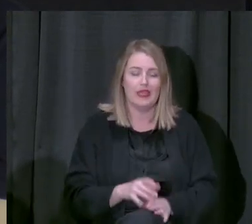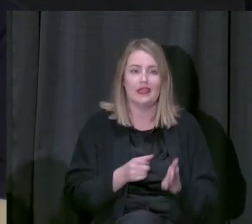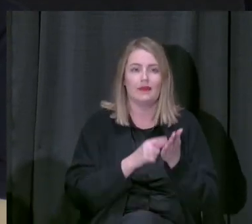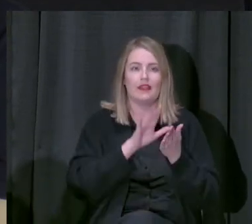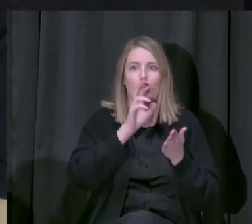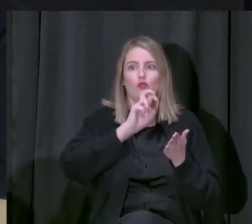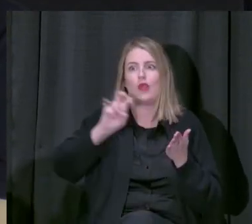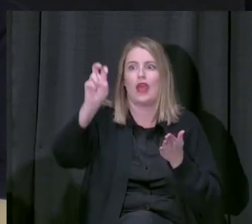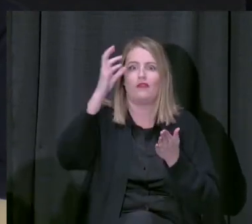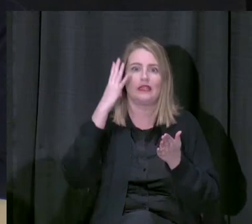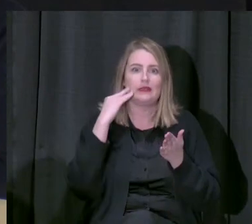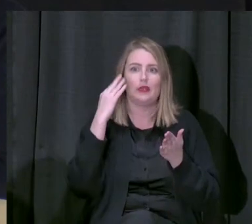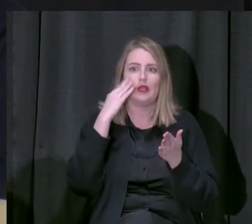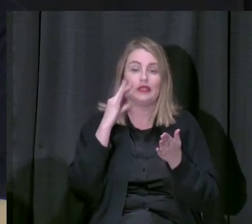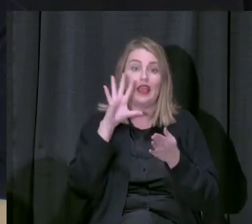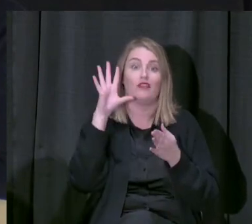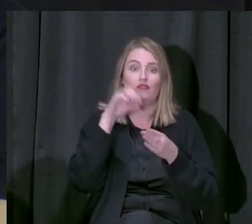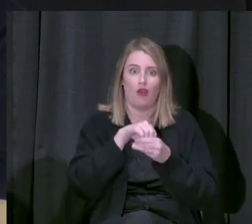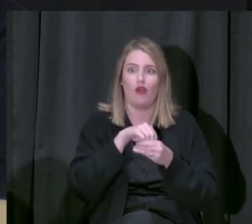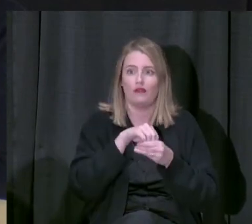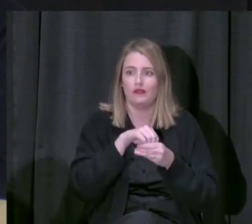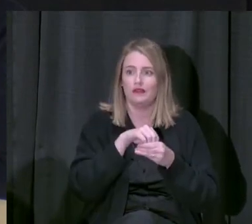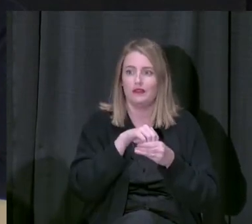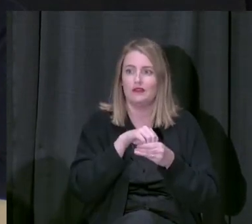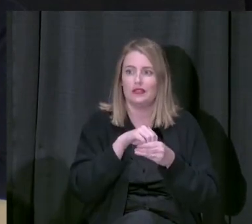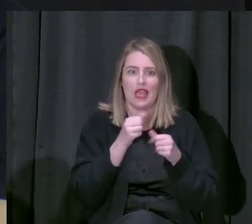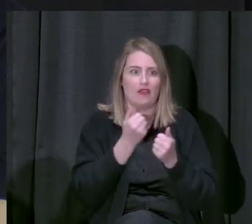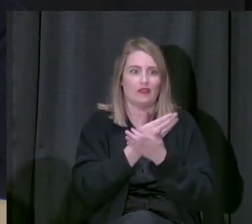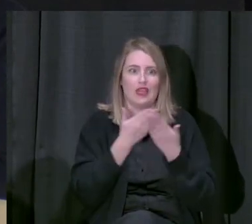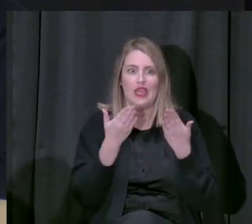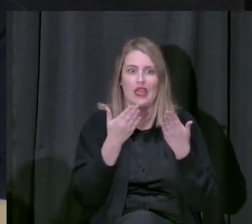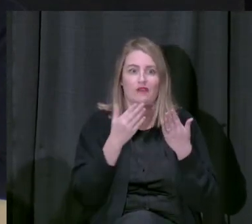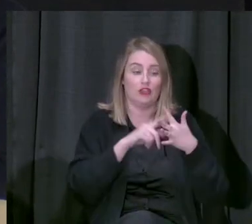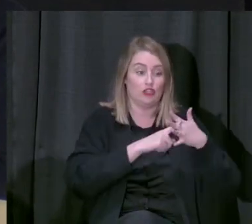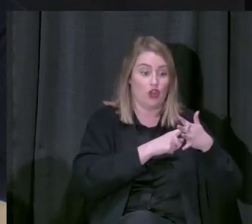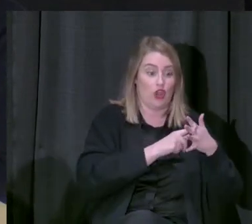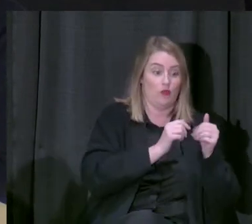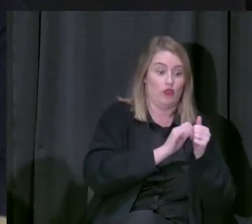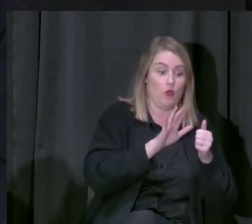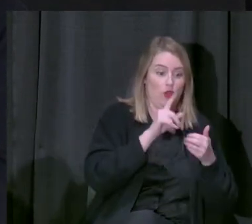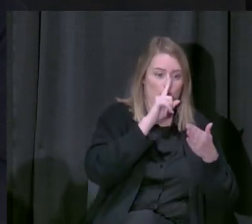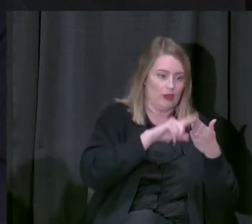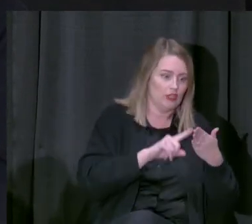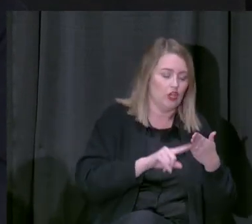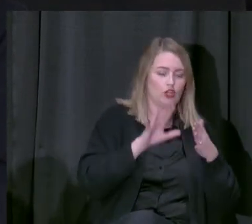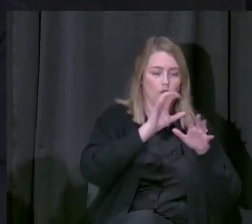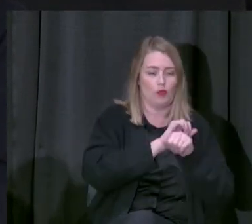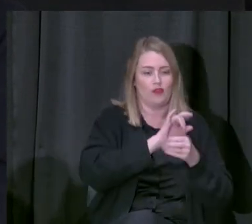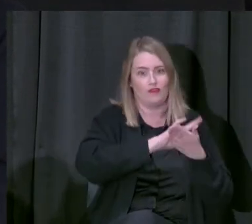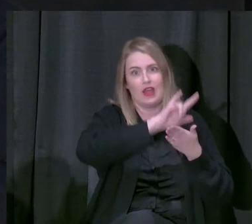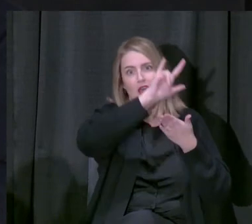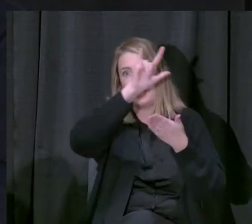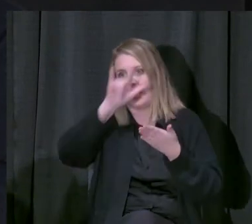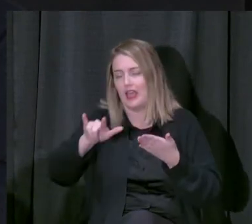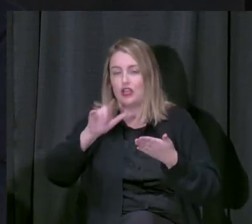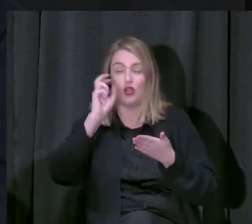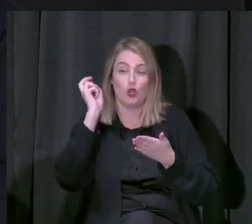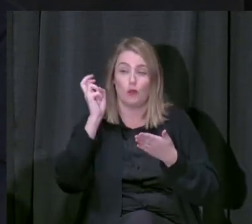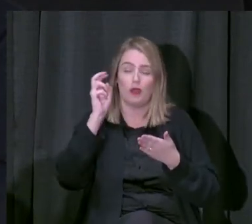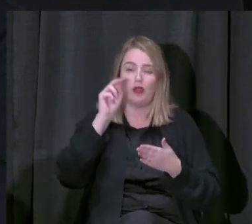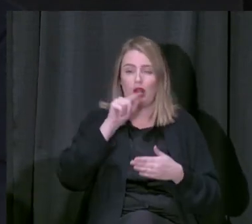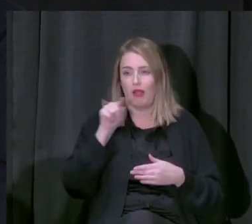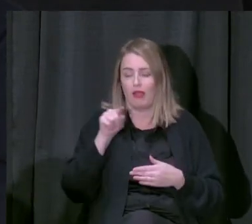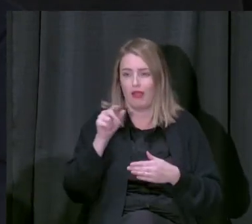travel experience involves everything from starting out with your research and booking your flight to taking your Uber to going